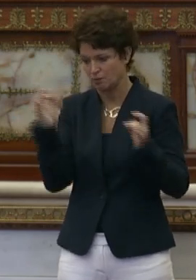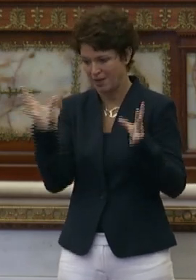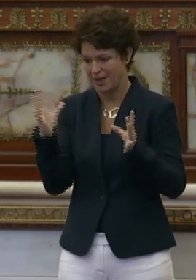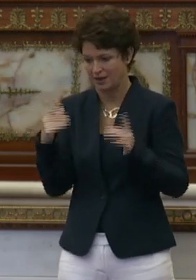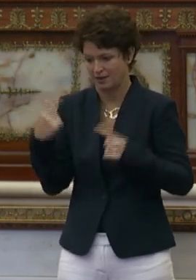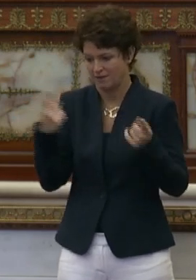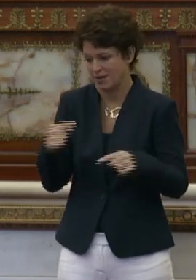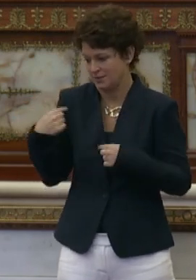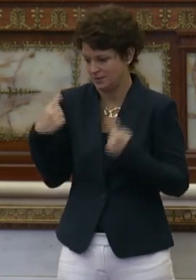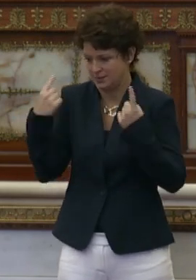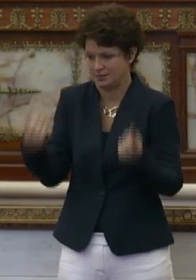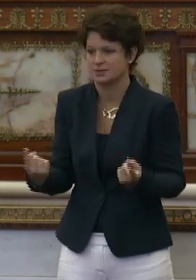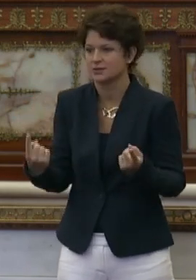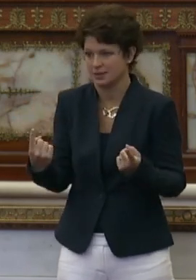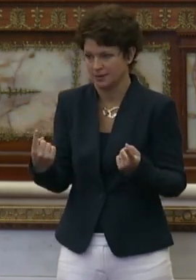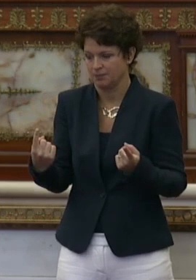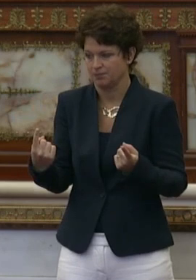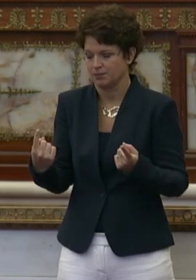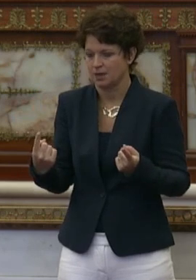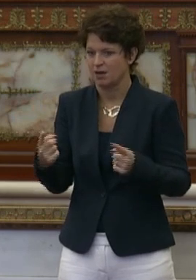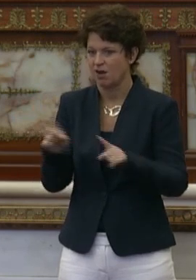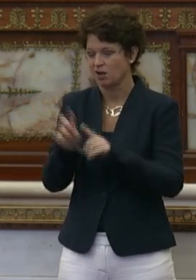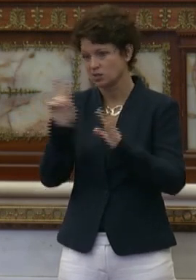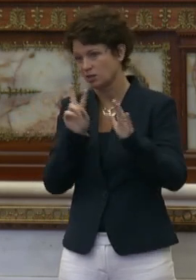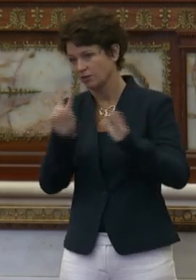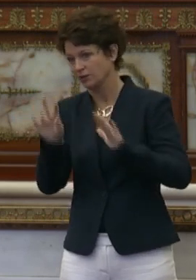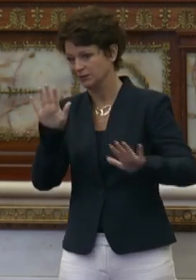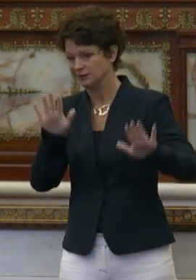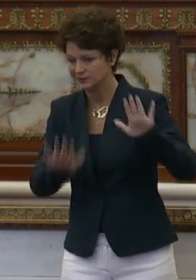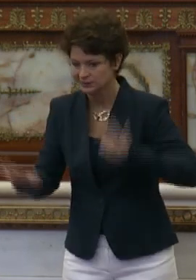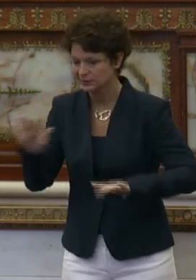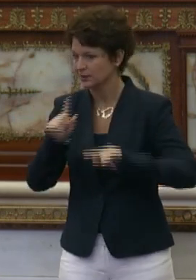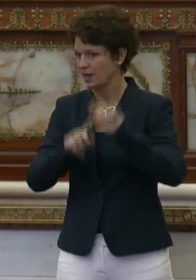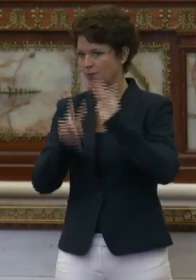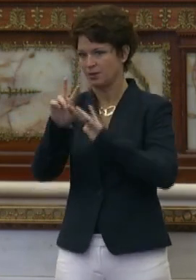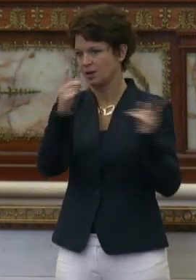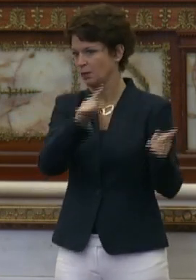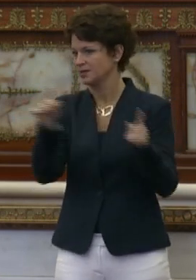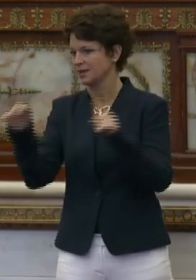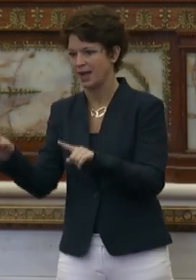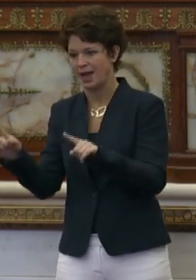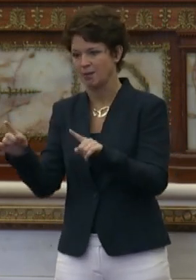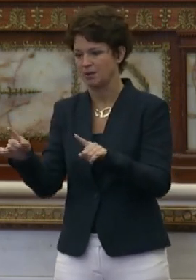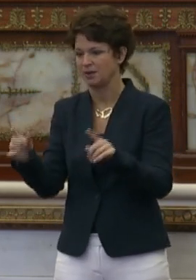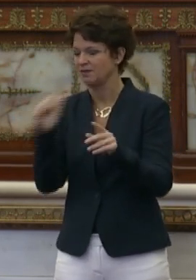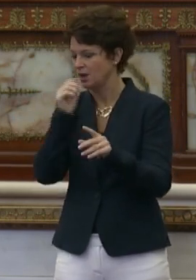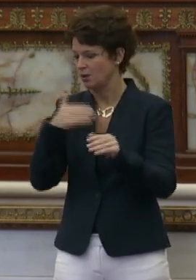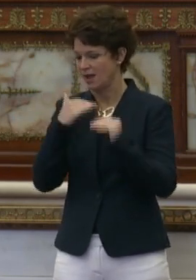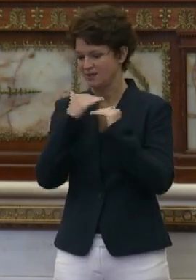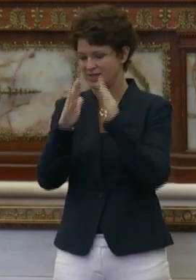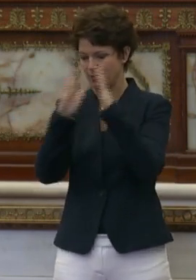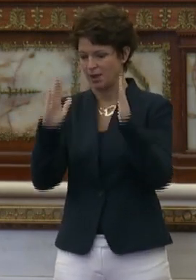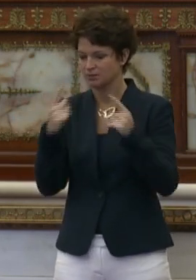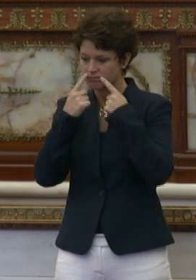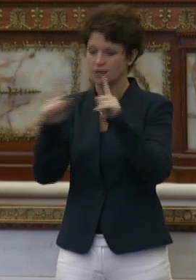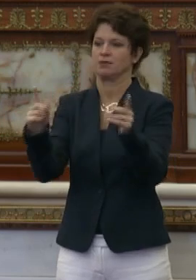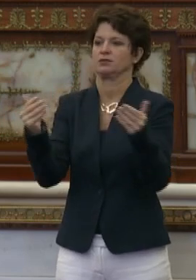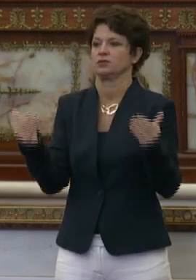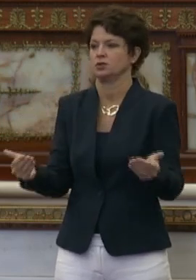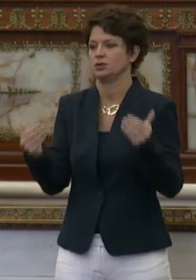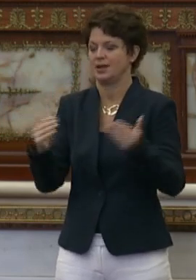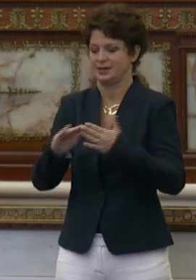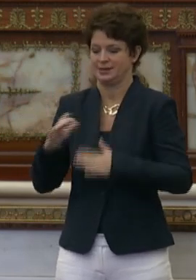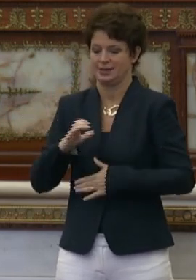few months and the uncertainty of the months ahead without stable housing. Today,